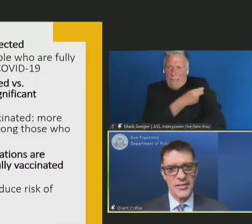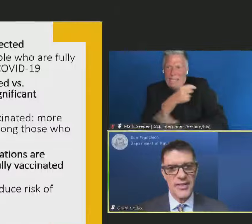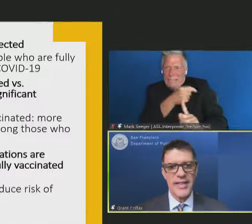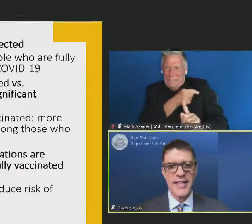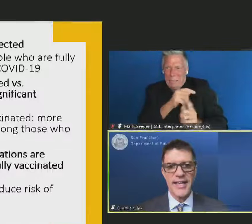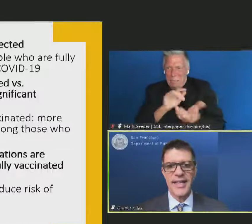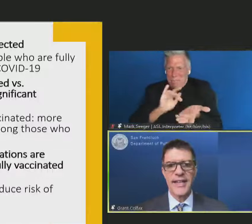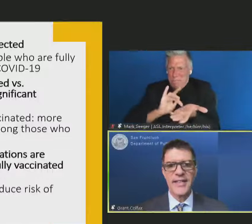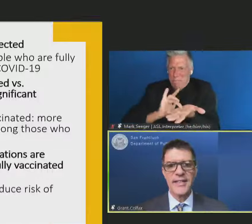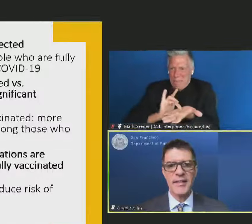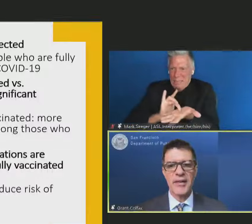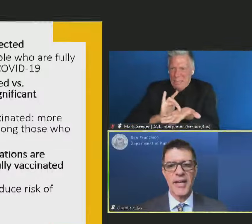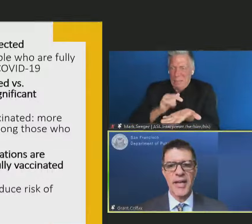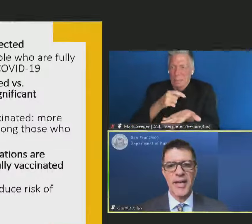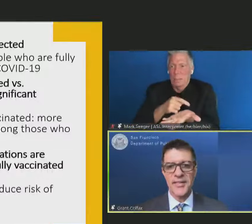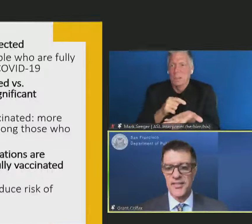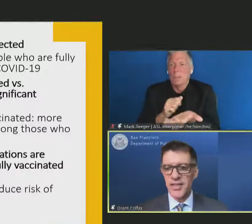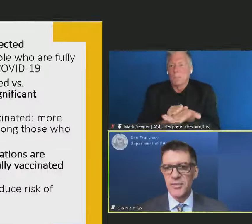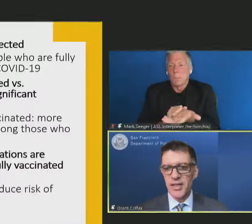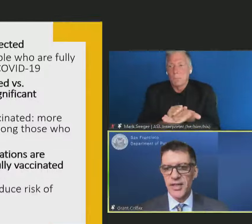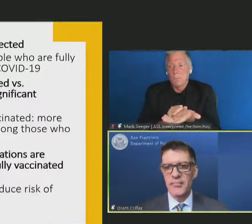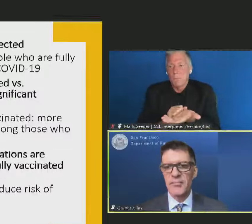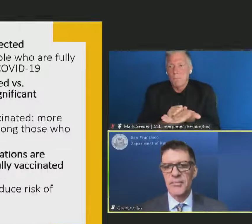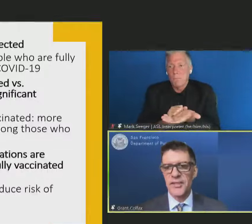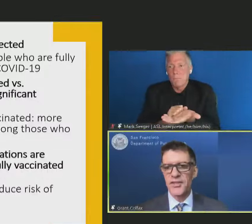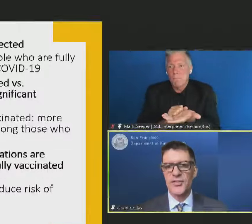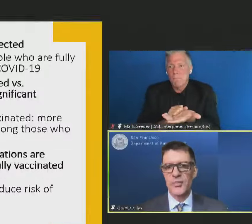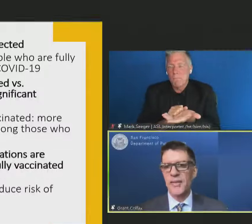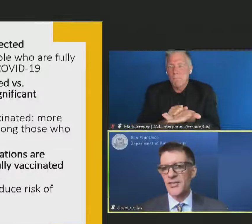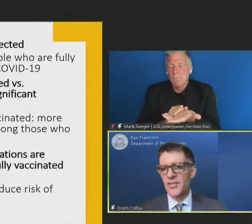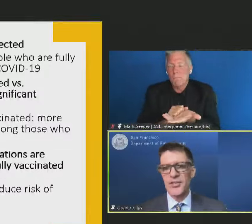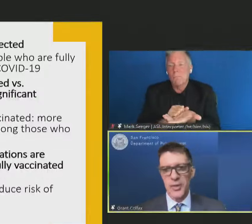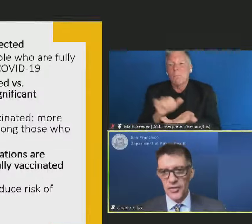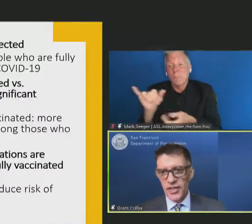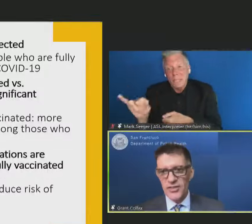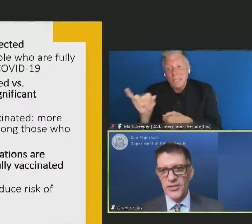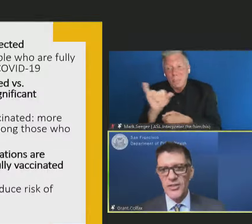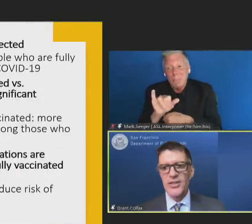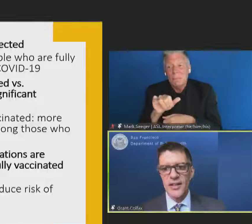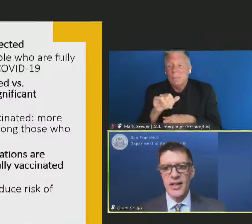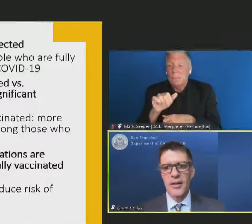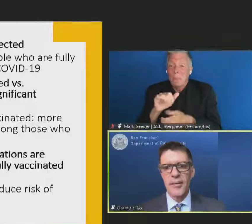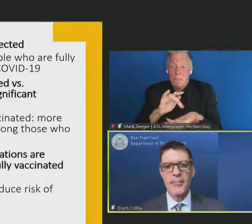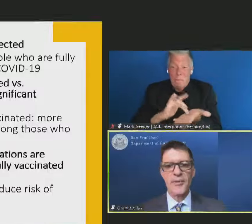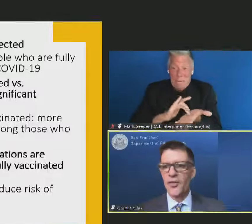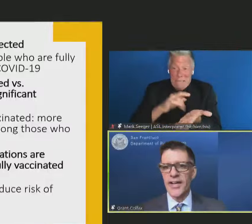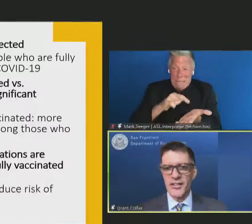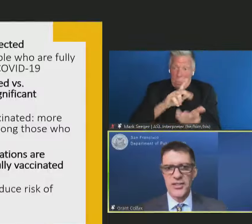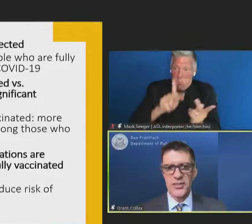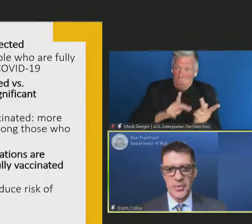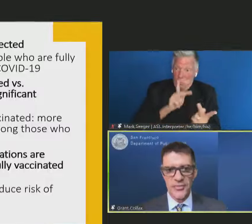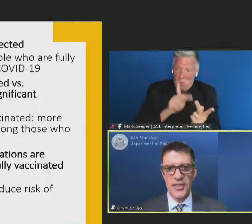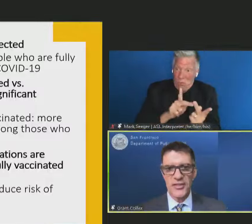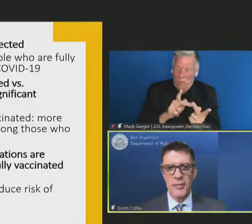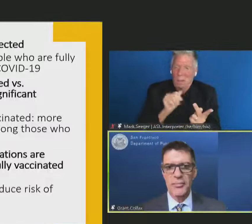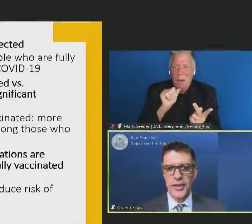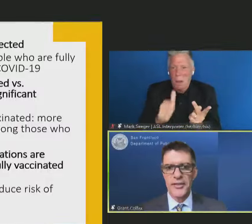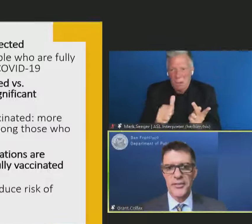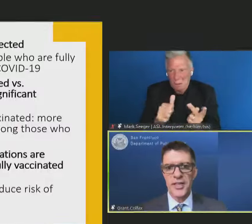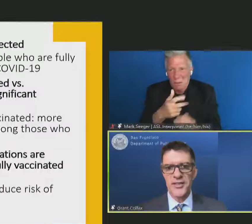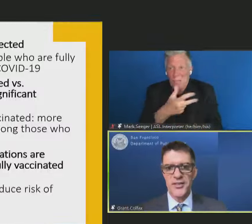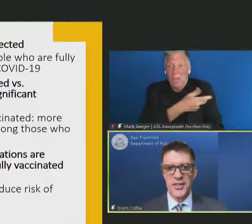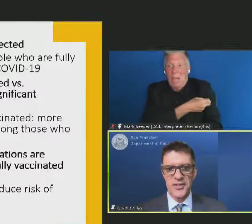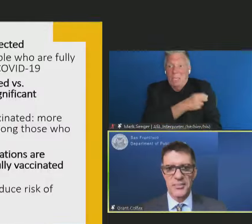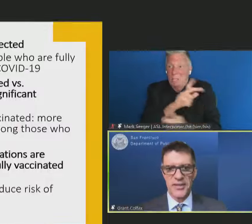medicine. And at the same time, because no medicine is perfect, no vaccine is perfect,